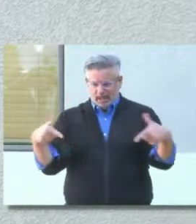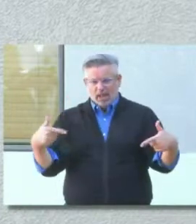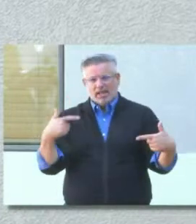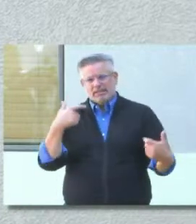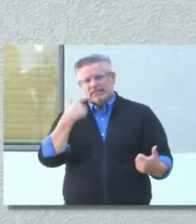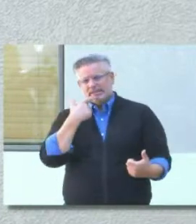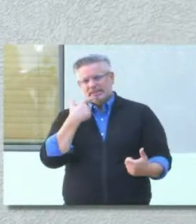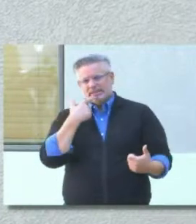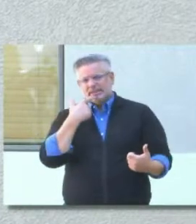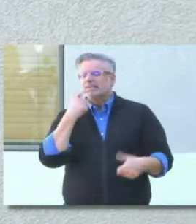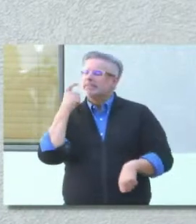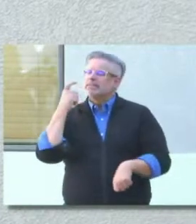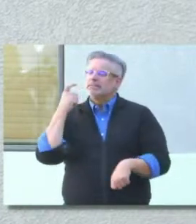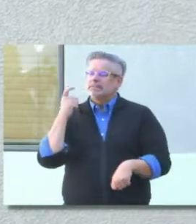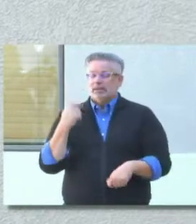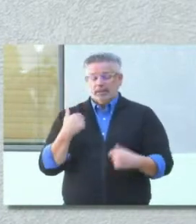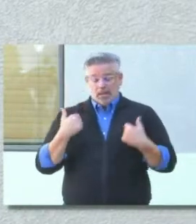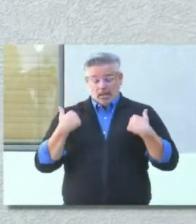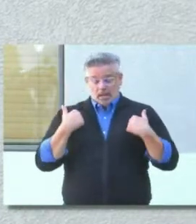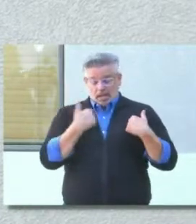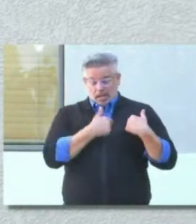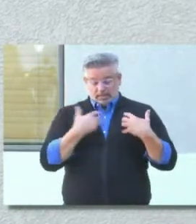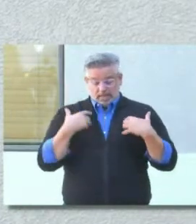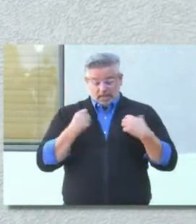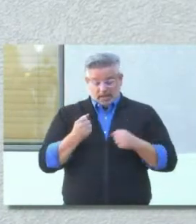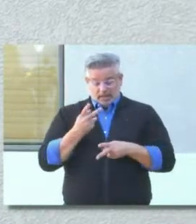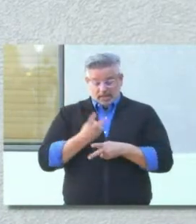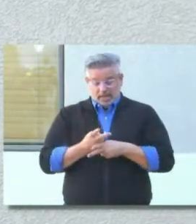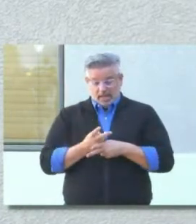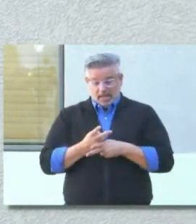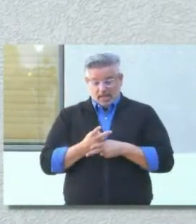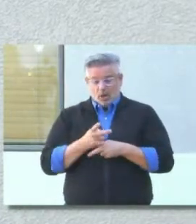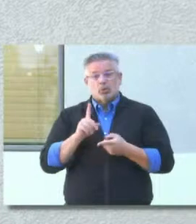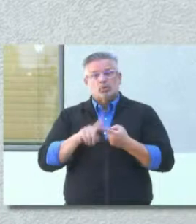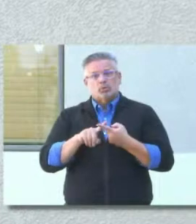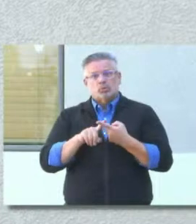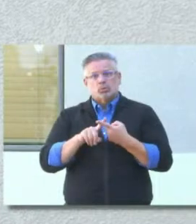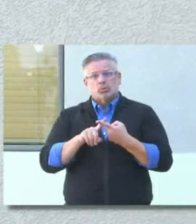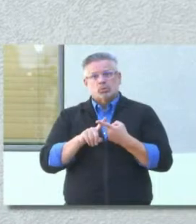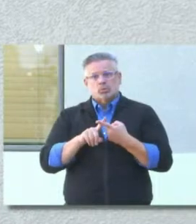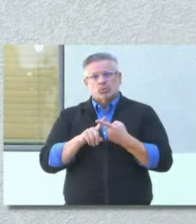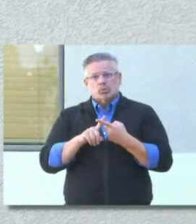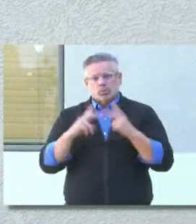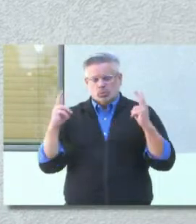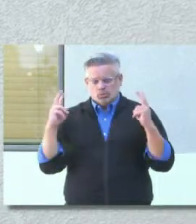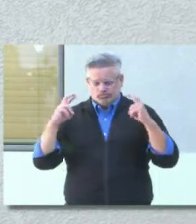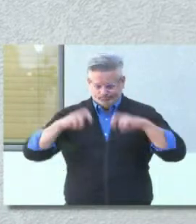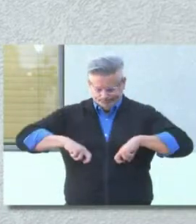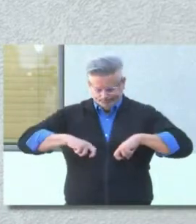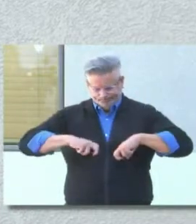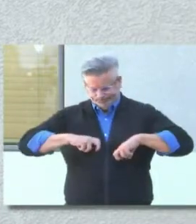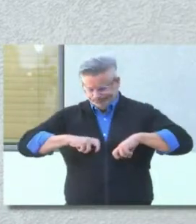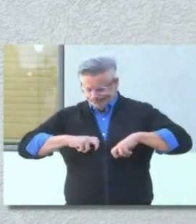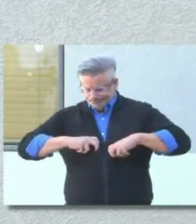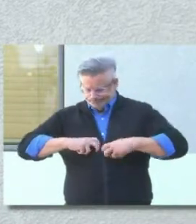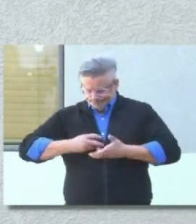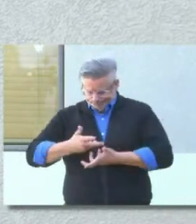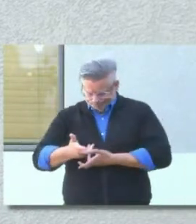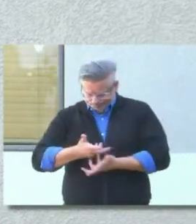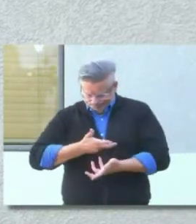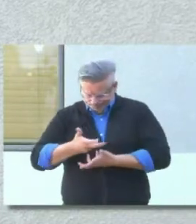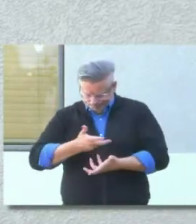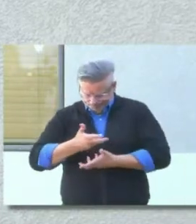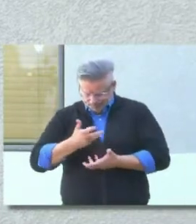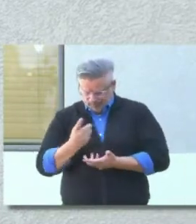say, it's time for us in healthcare to come to our knees, have those conversations face-to-face with those who